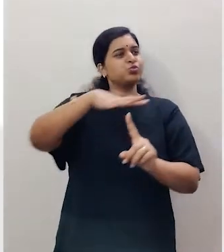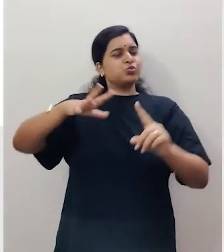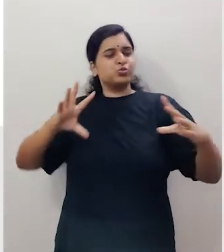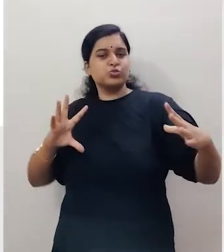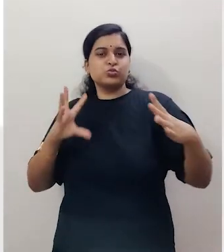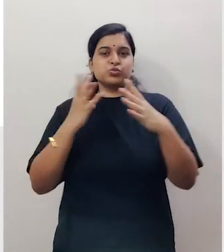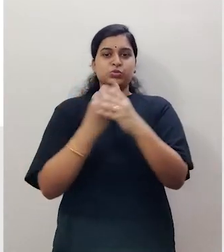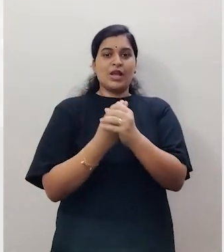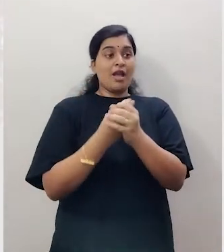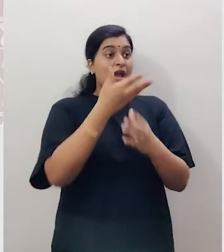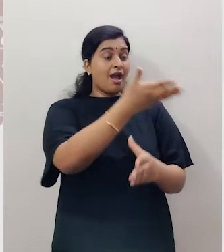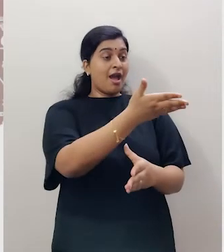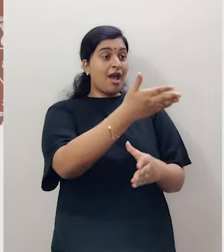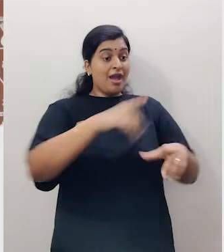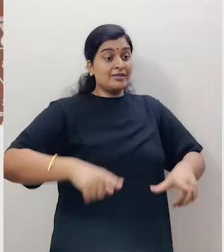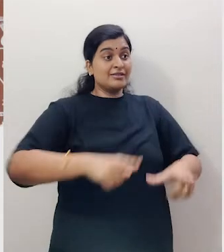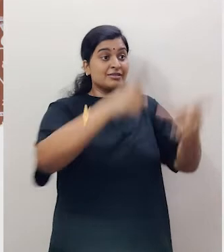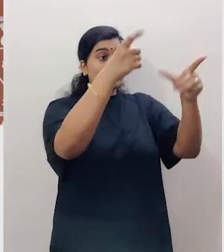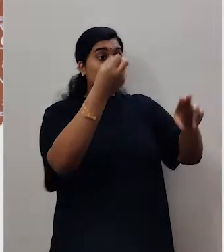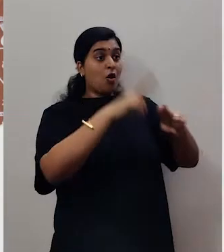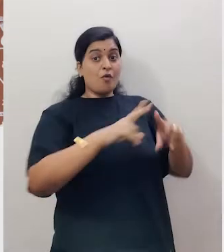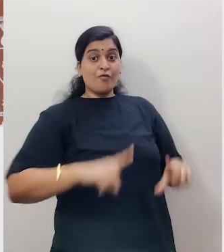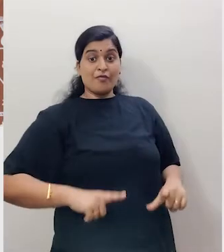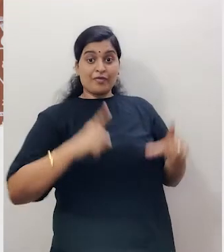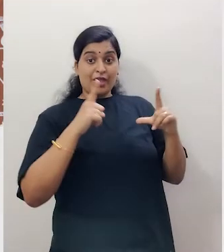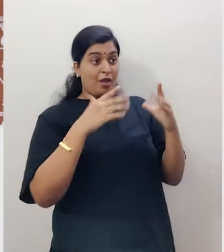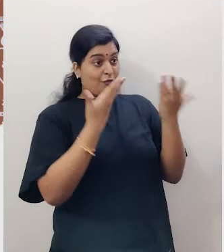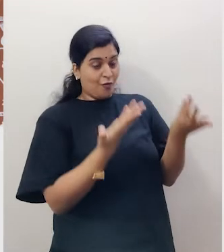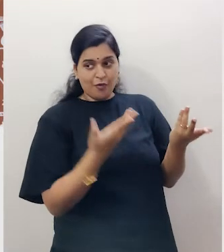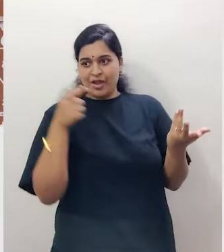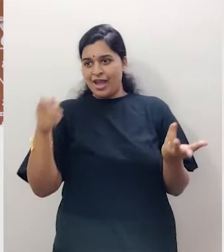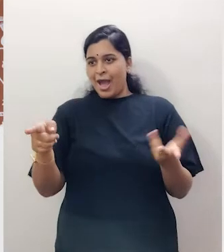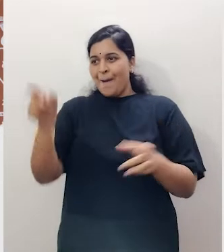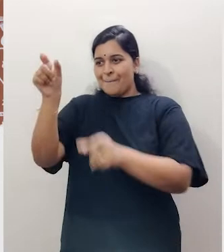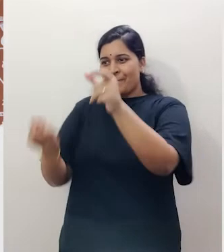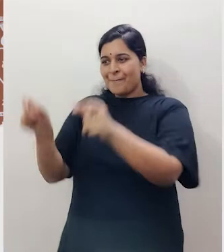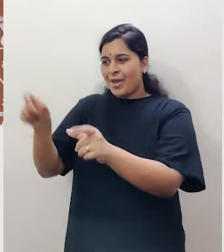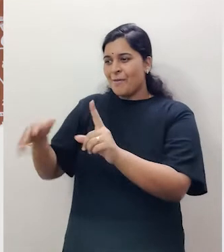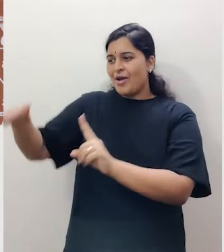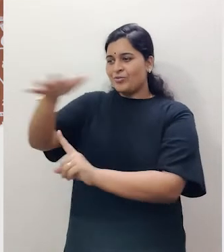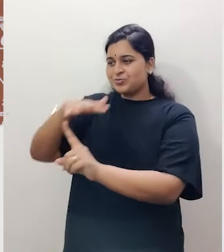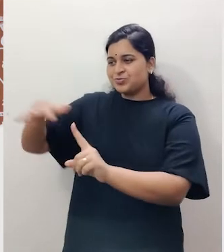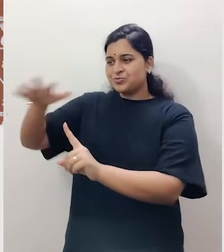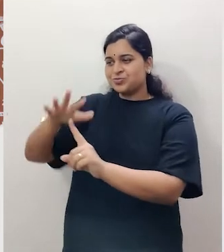Buetlig's Tree of Life or Mashe's Tarpa dancers that move in an eternal spiral, they both